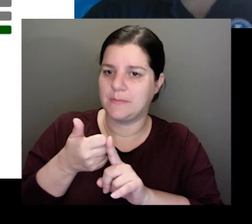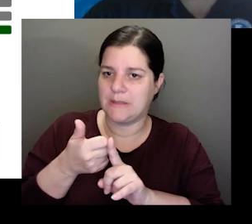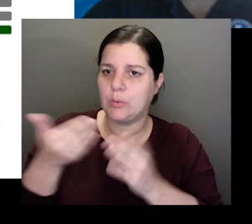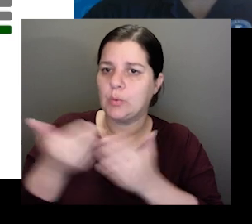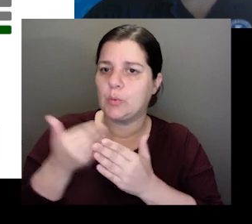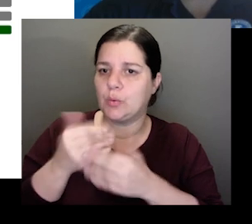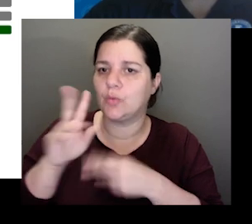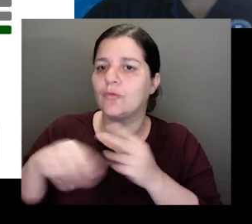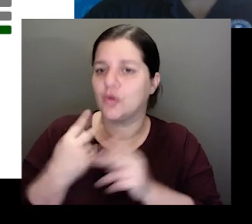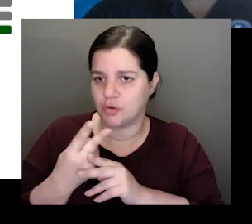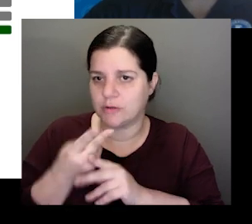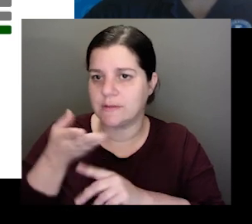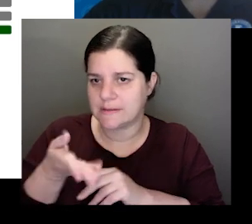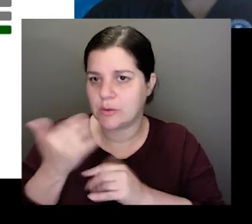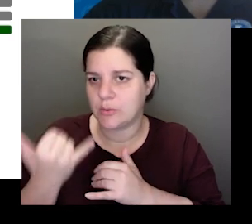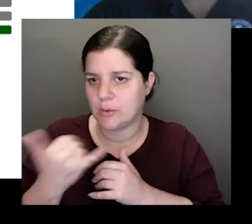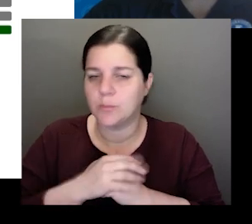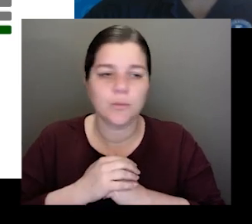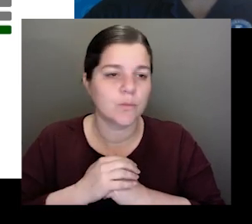Sean. Thank you.